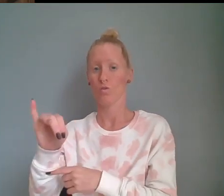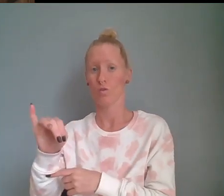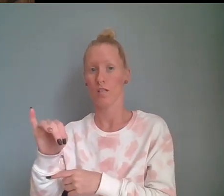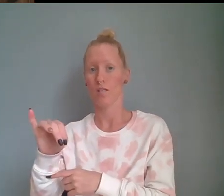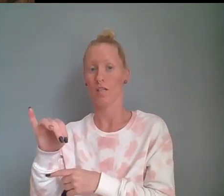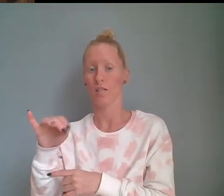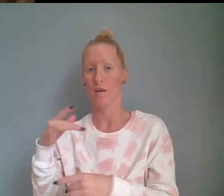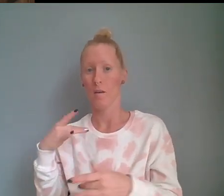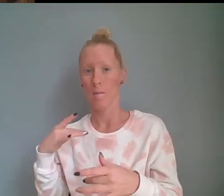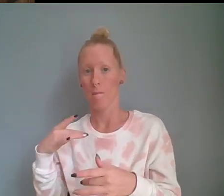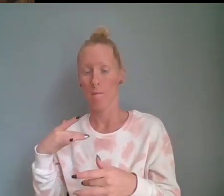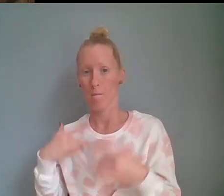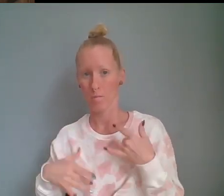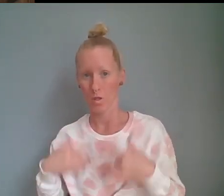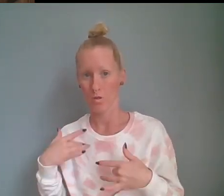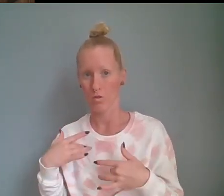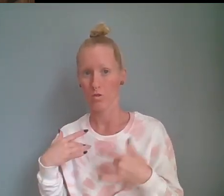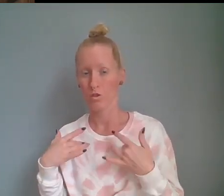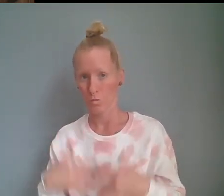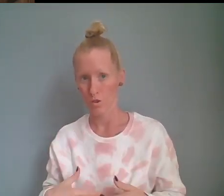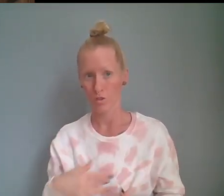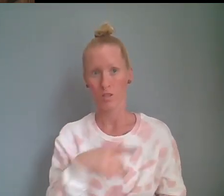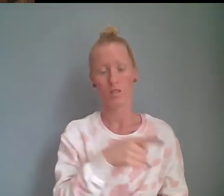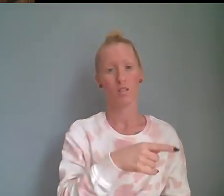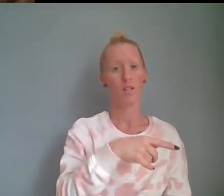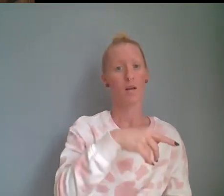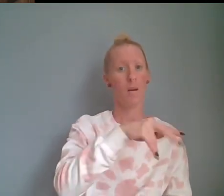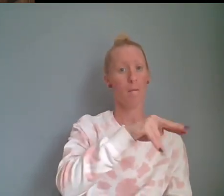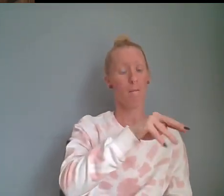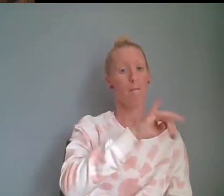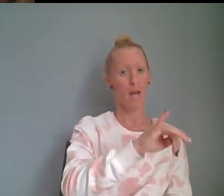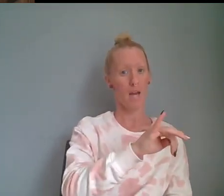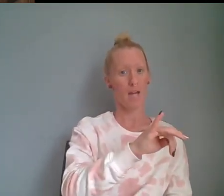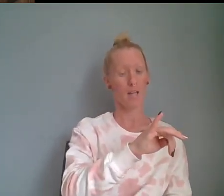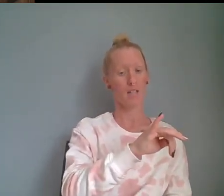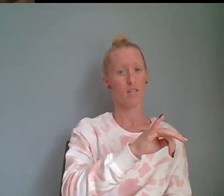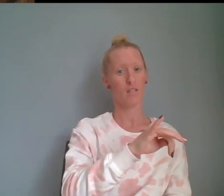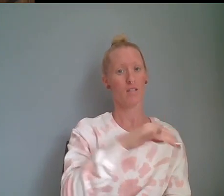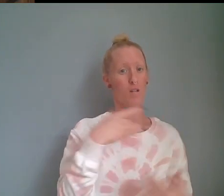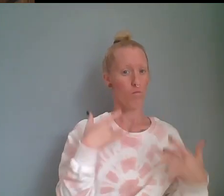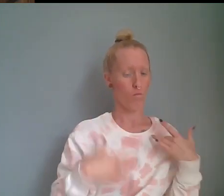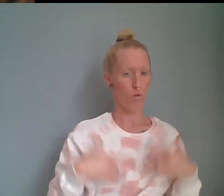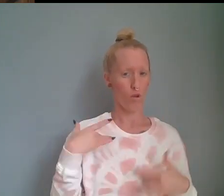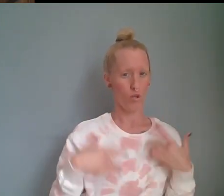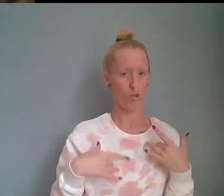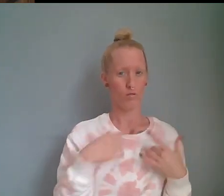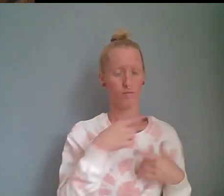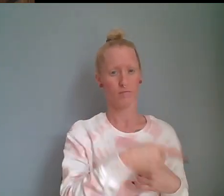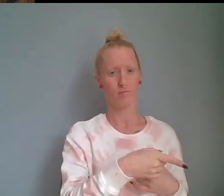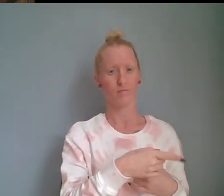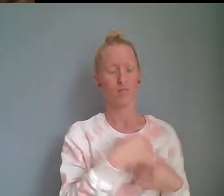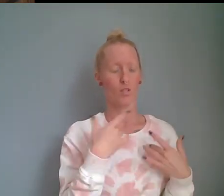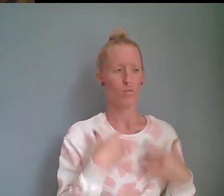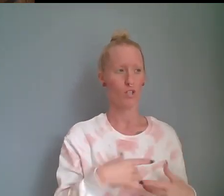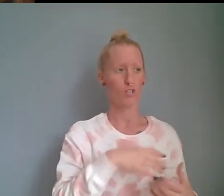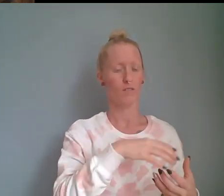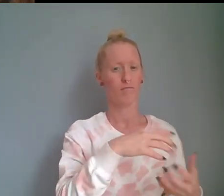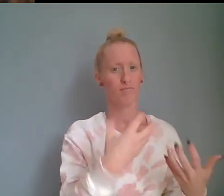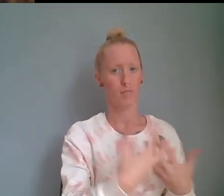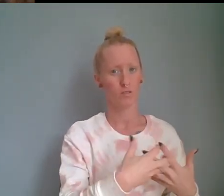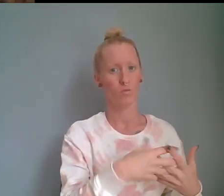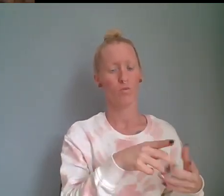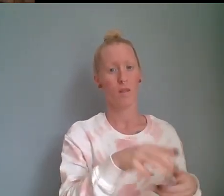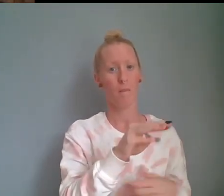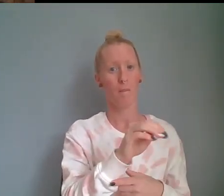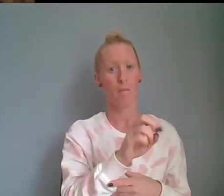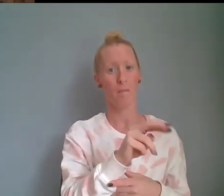is depression only, and then bipolar disorders, where the person cycles between depression and mania. And here are